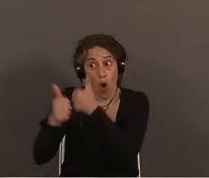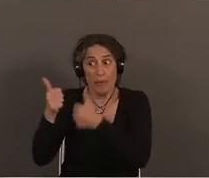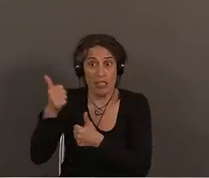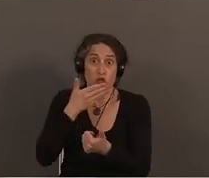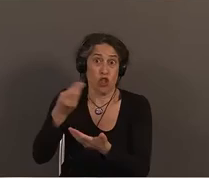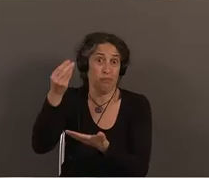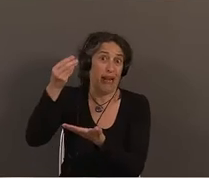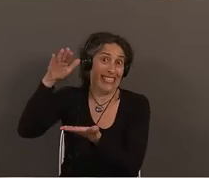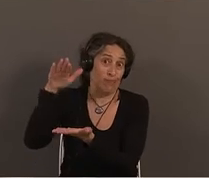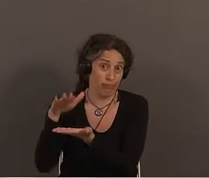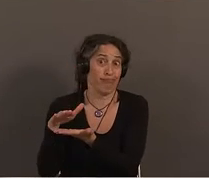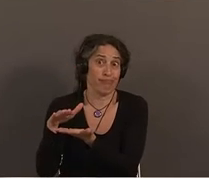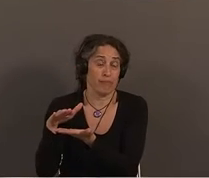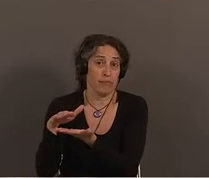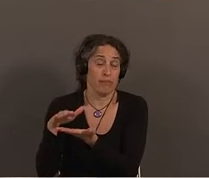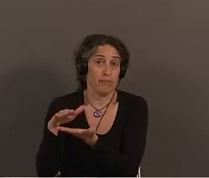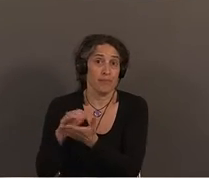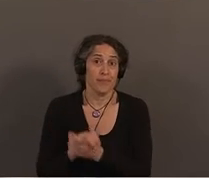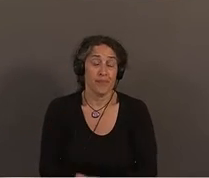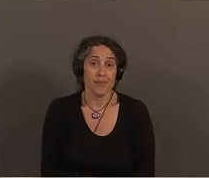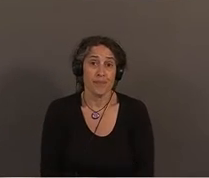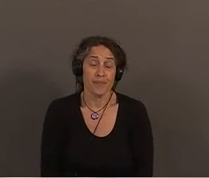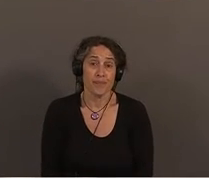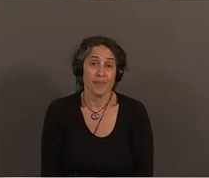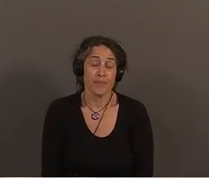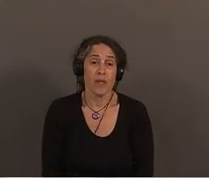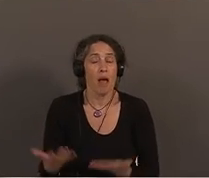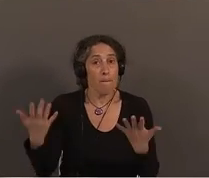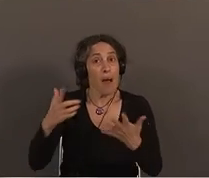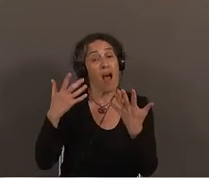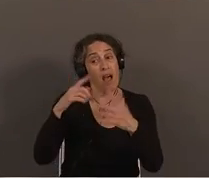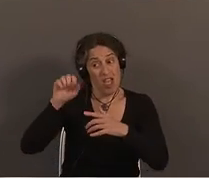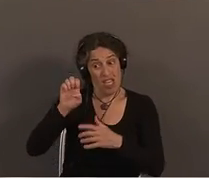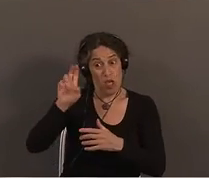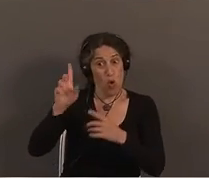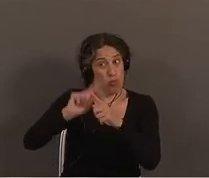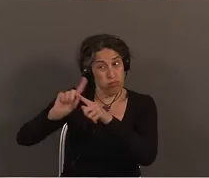question is how many operators are required in each individual market, because we still, from that point of view,